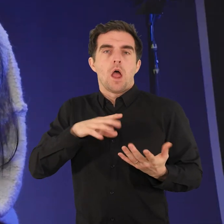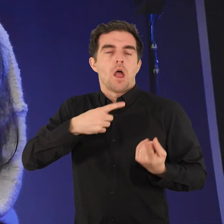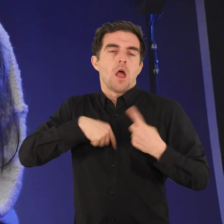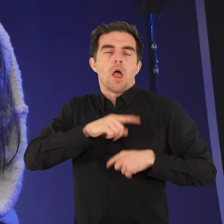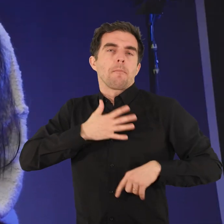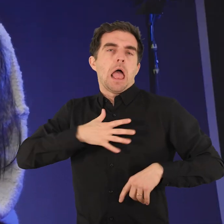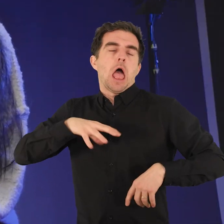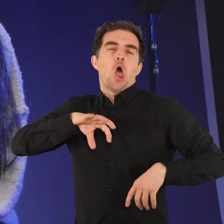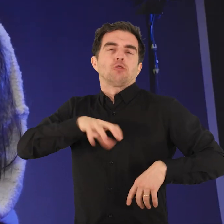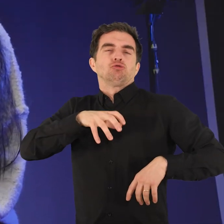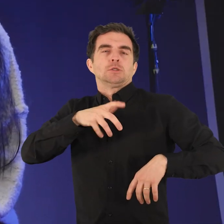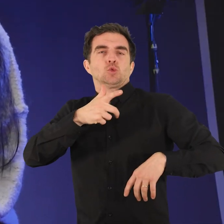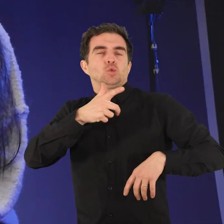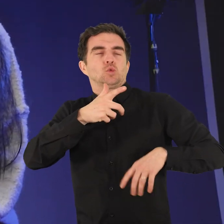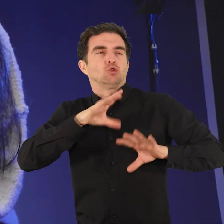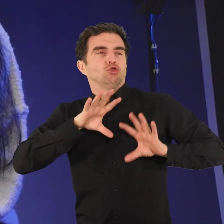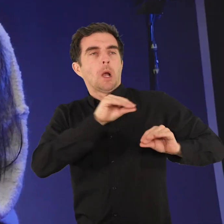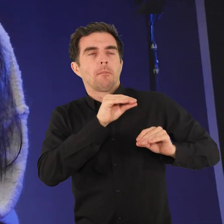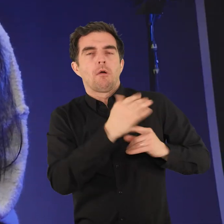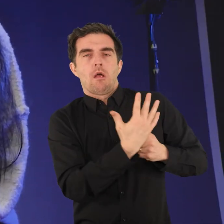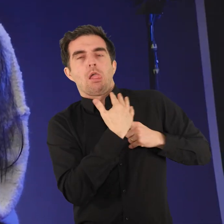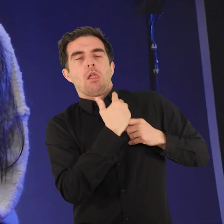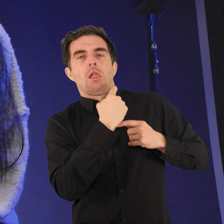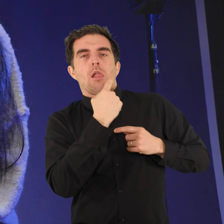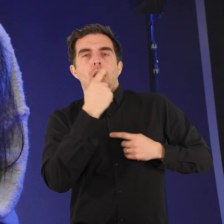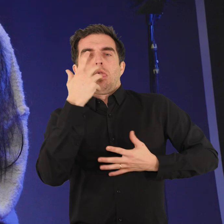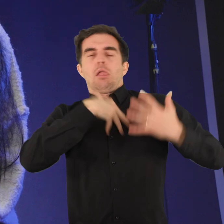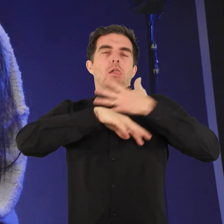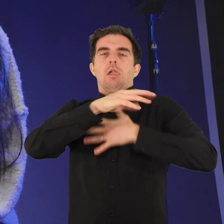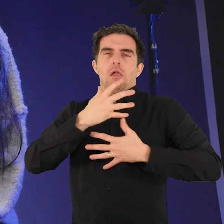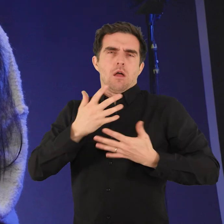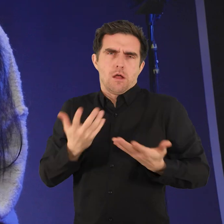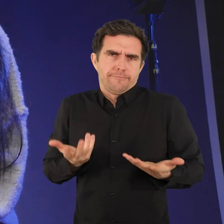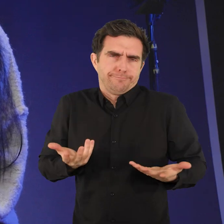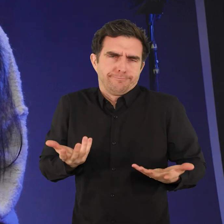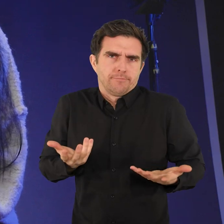to free our country from terrorism or something,